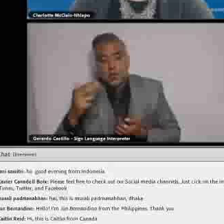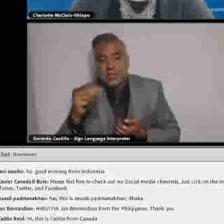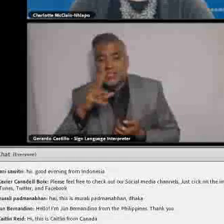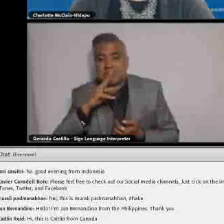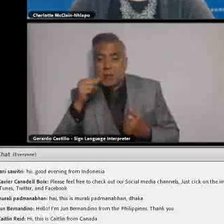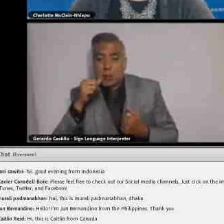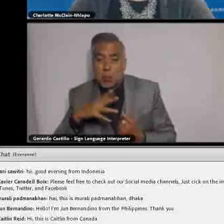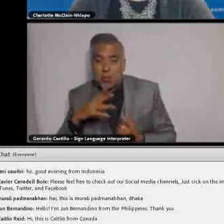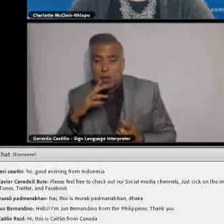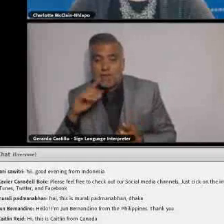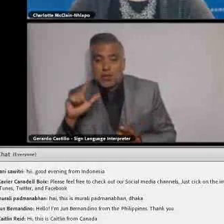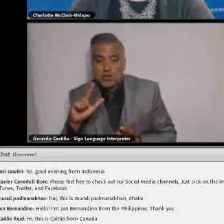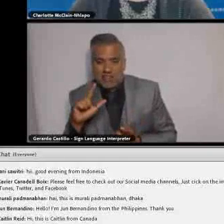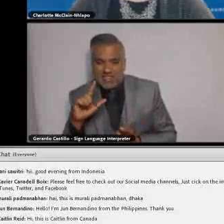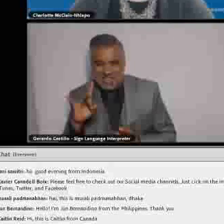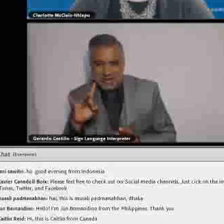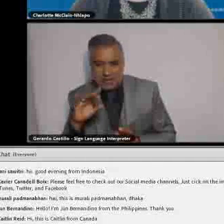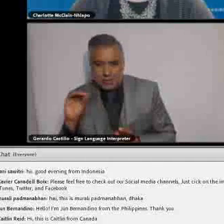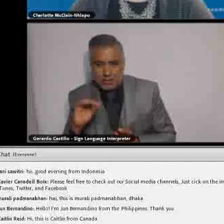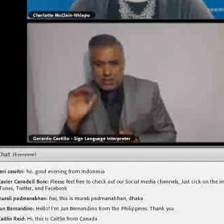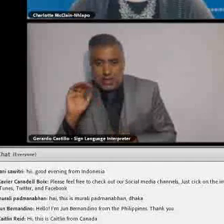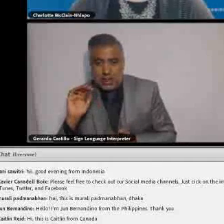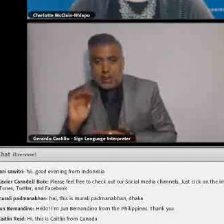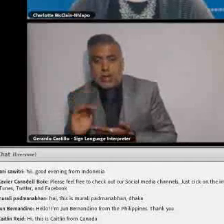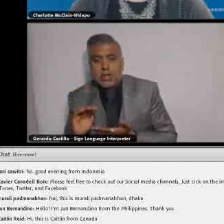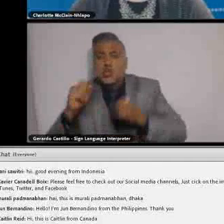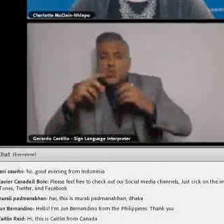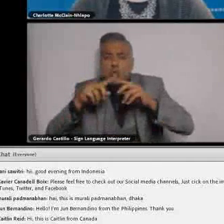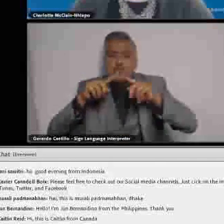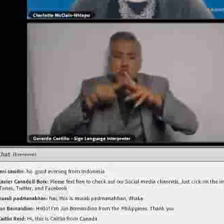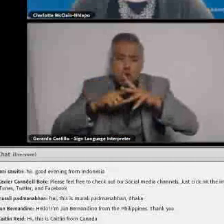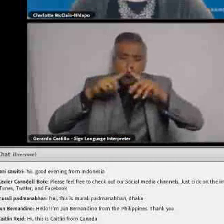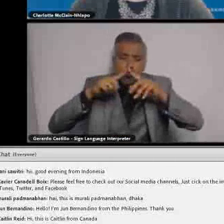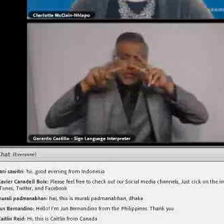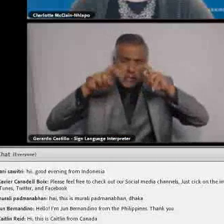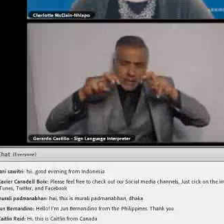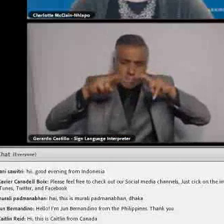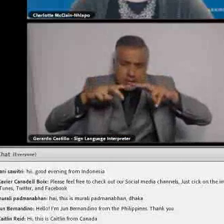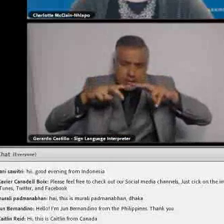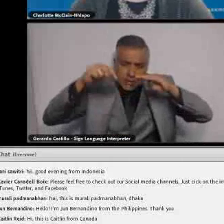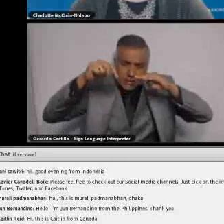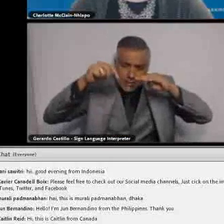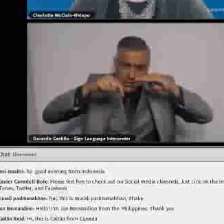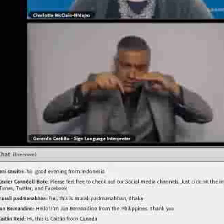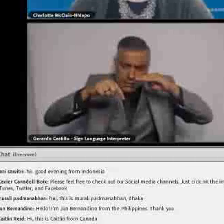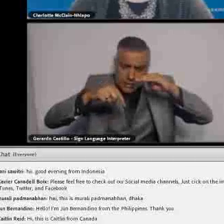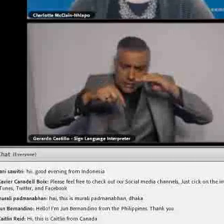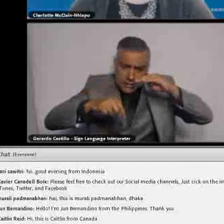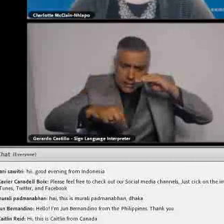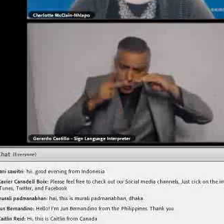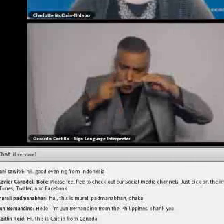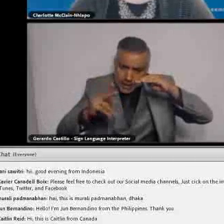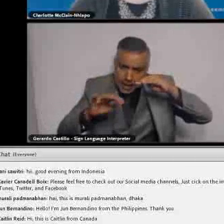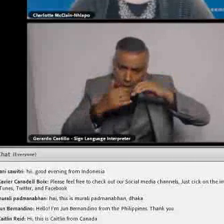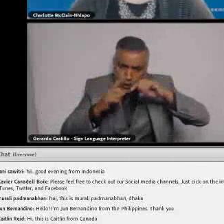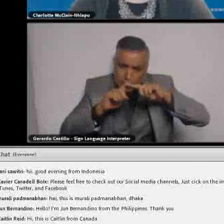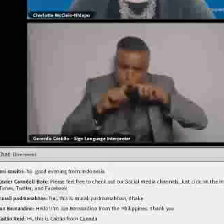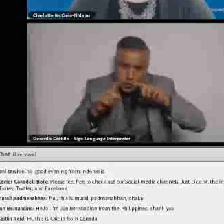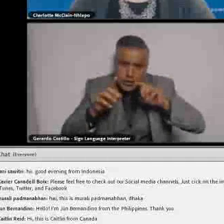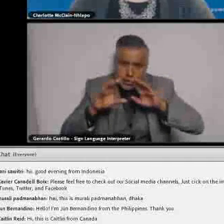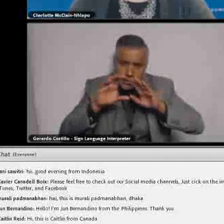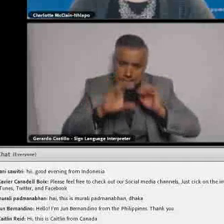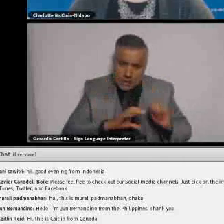it's a 28% less chance. So when you start to dig deeper, you see how all of these different